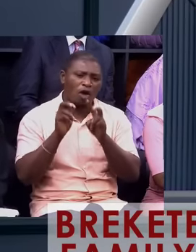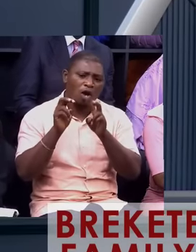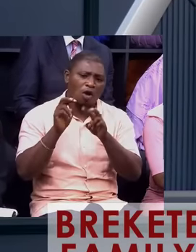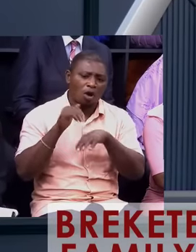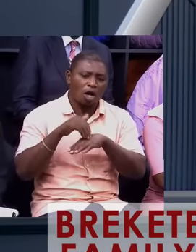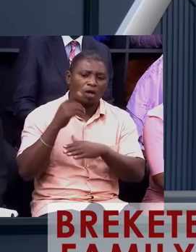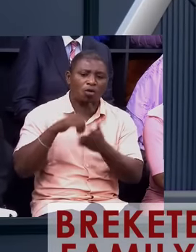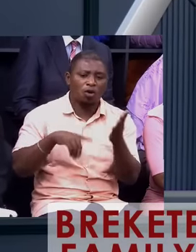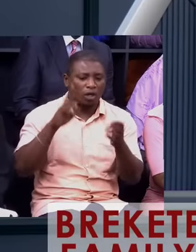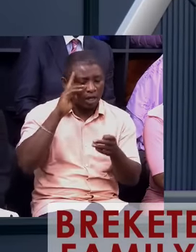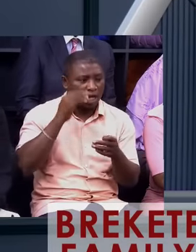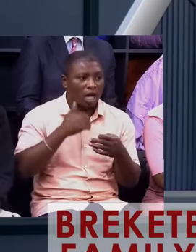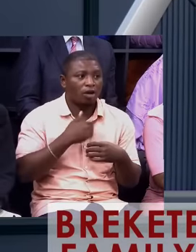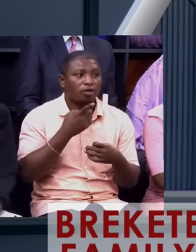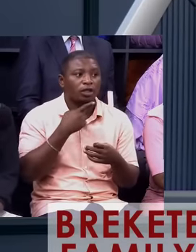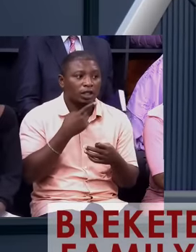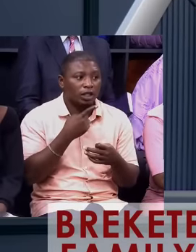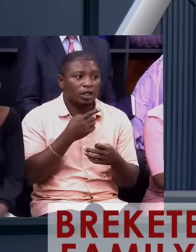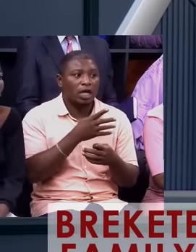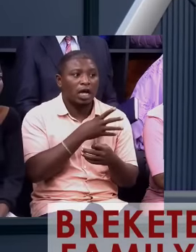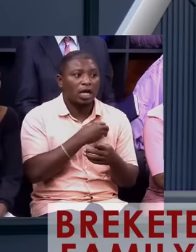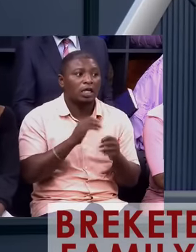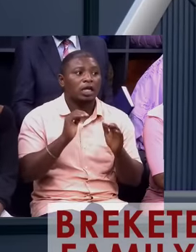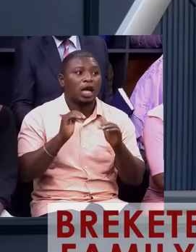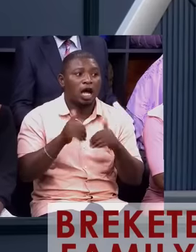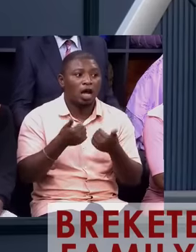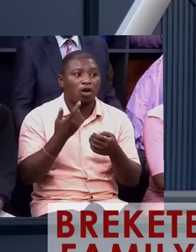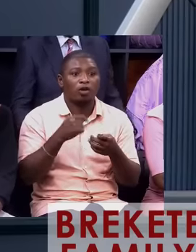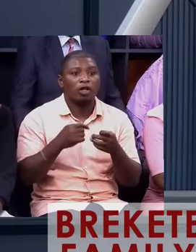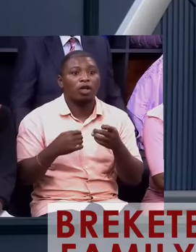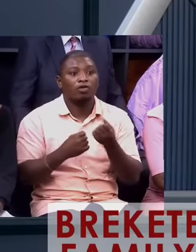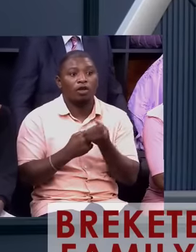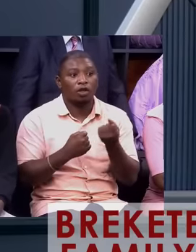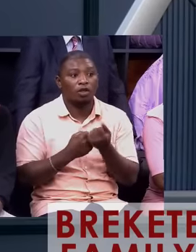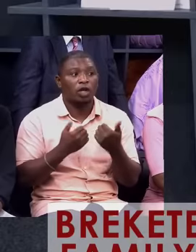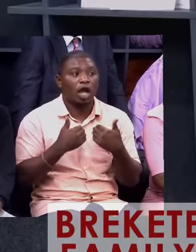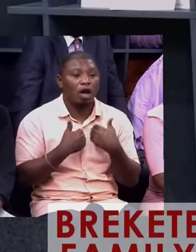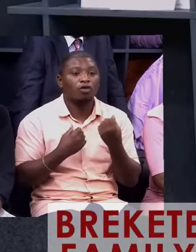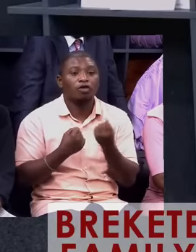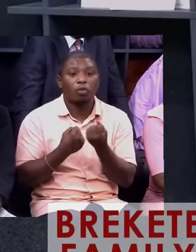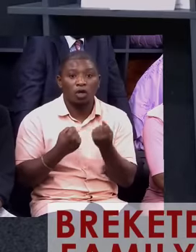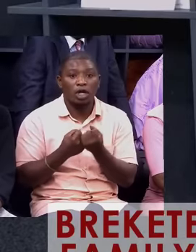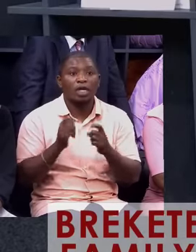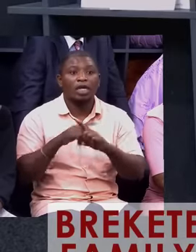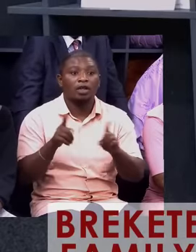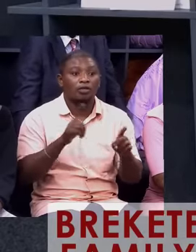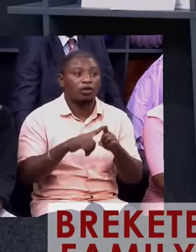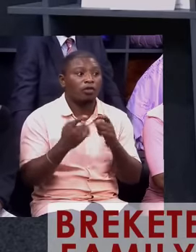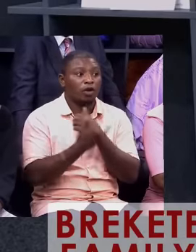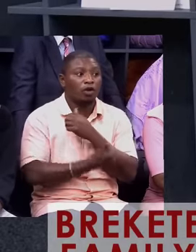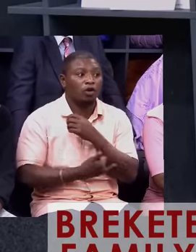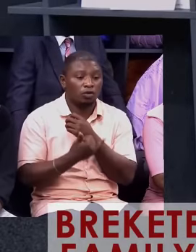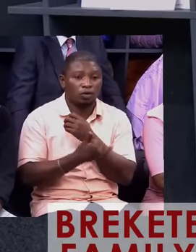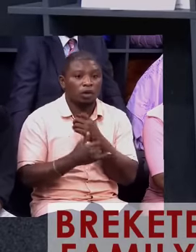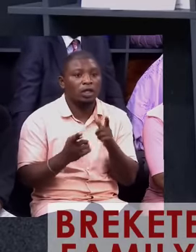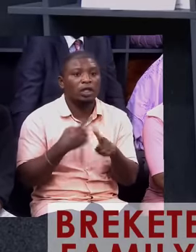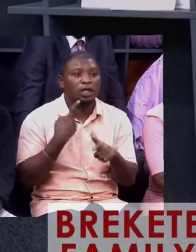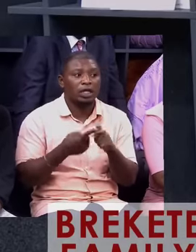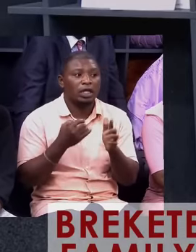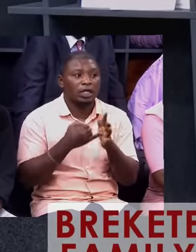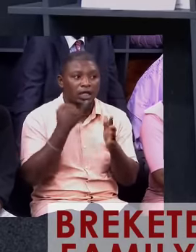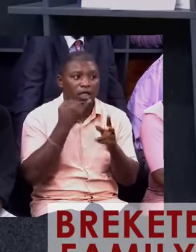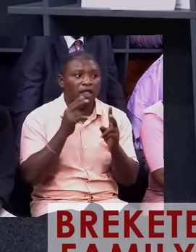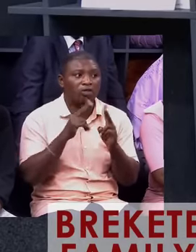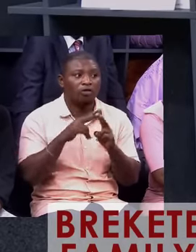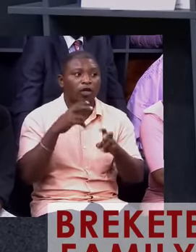at what has said and how the foundation has supported different countries then it's very hard